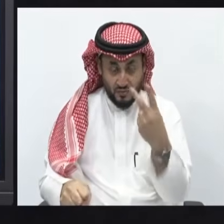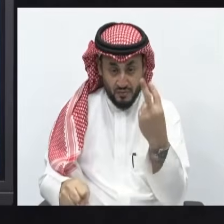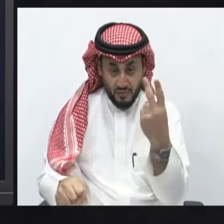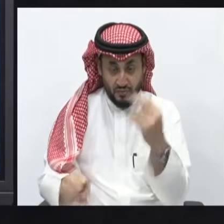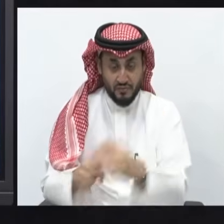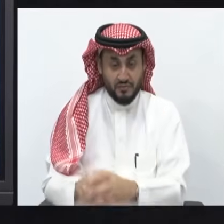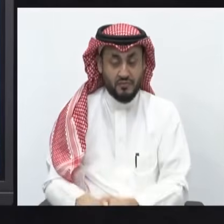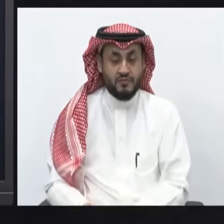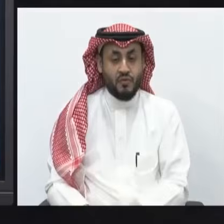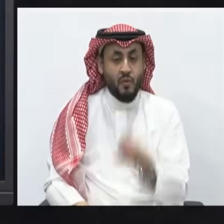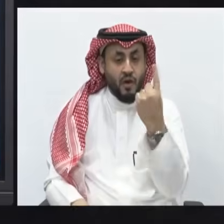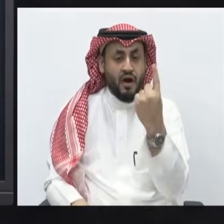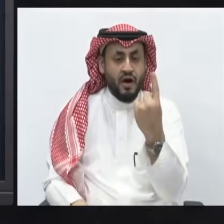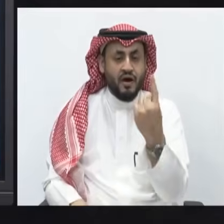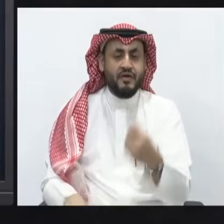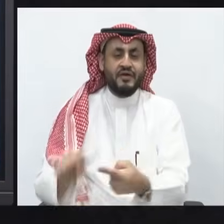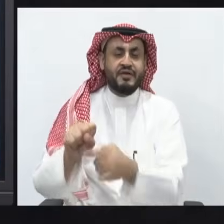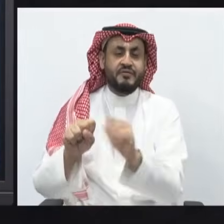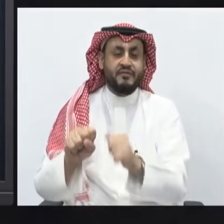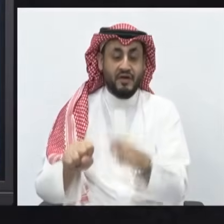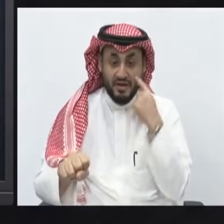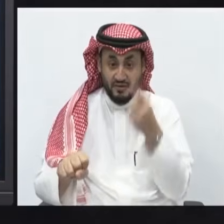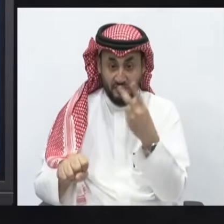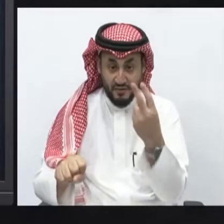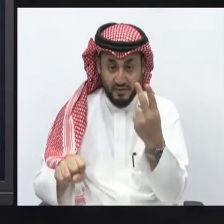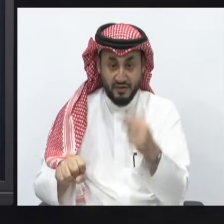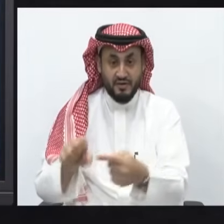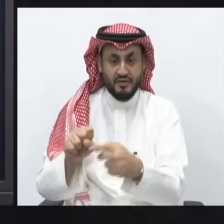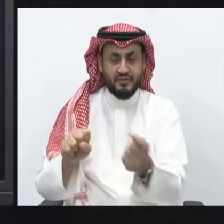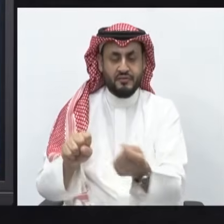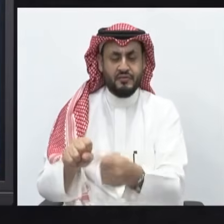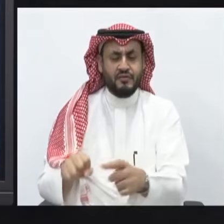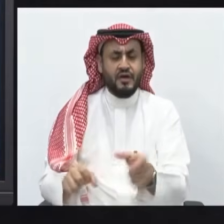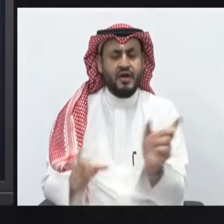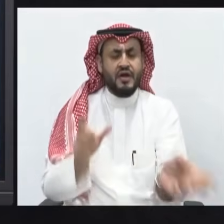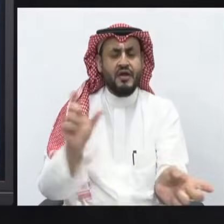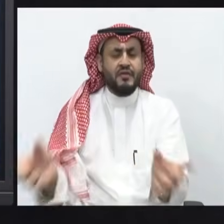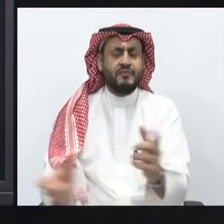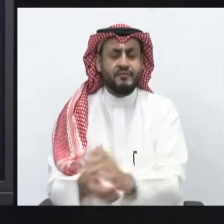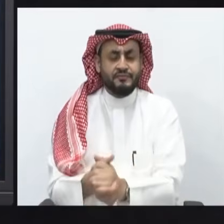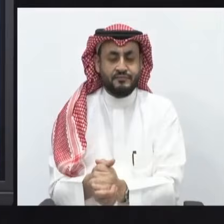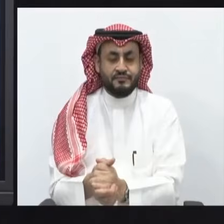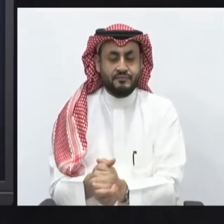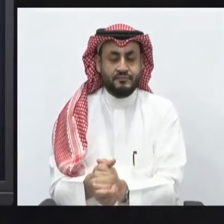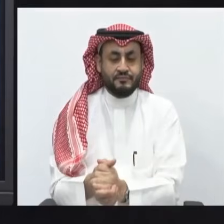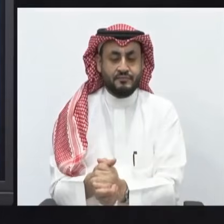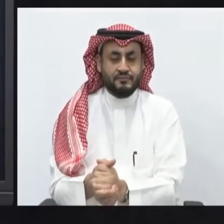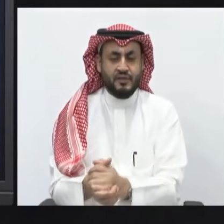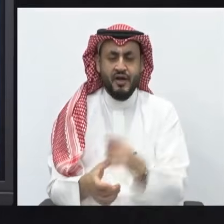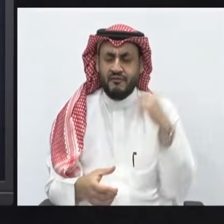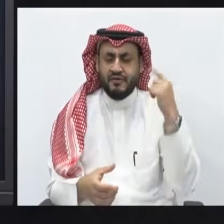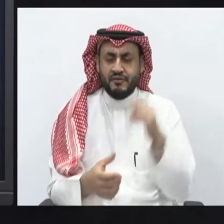2, not knee, knees. Excellent. Okay. Where can I put it? Here or here? What do you